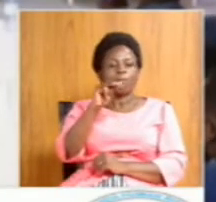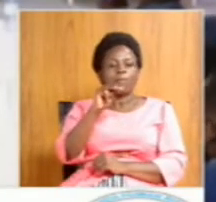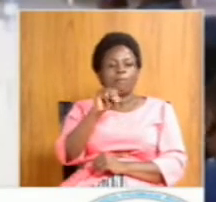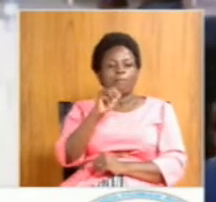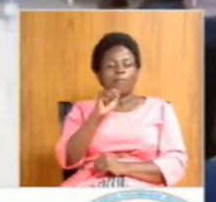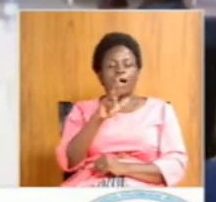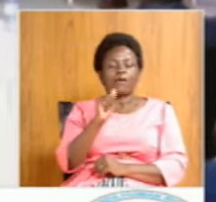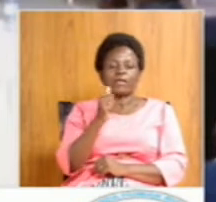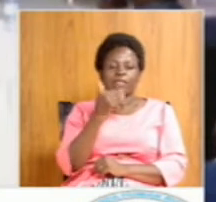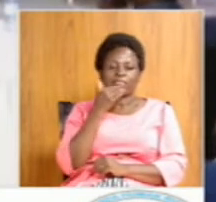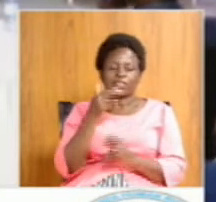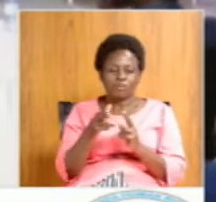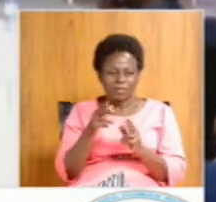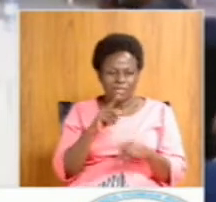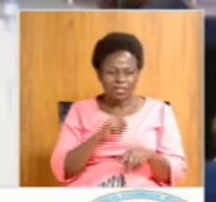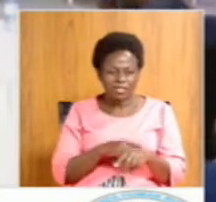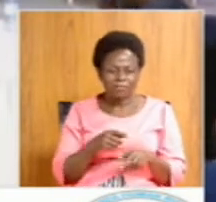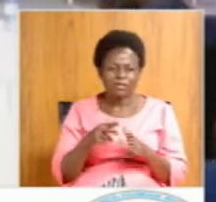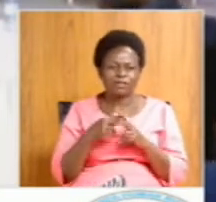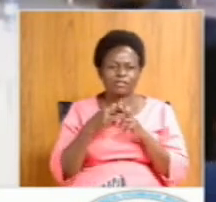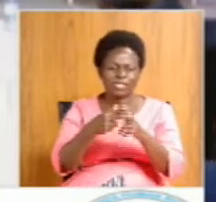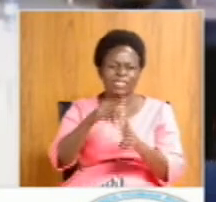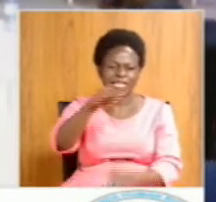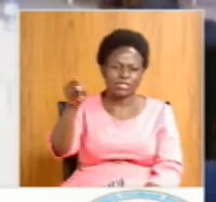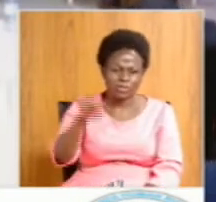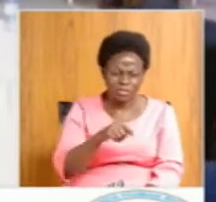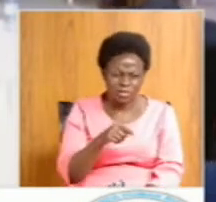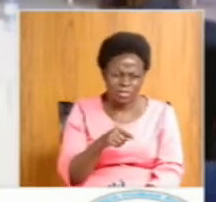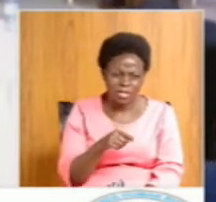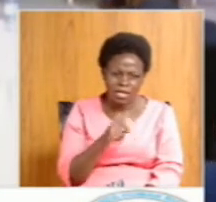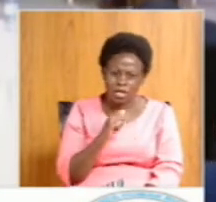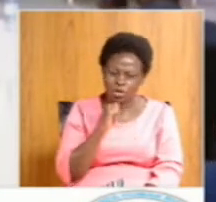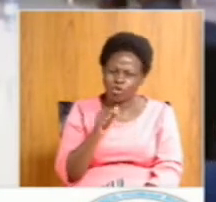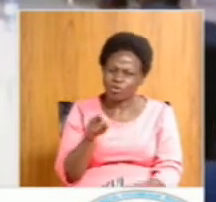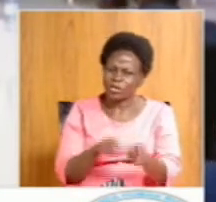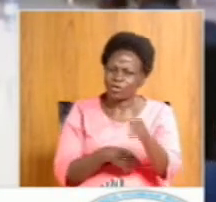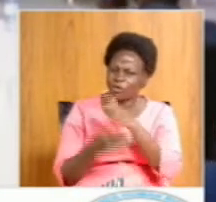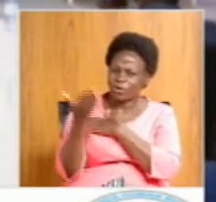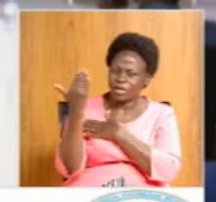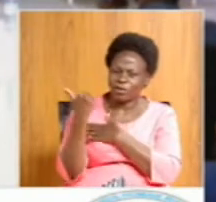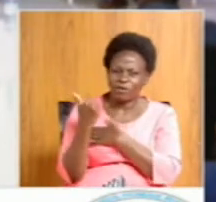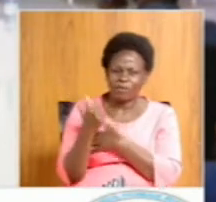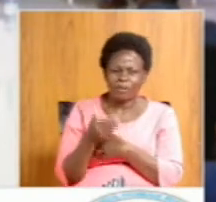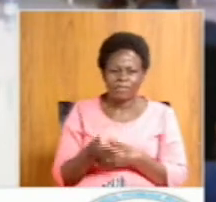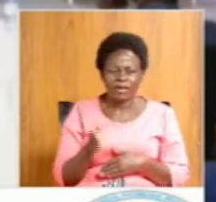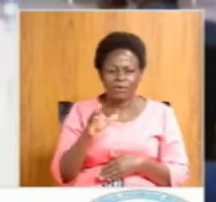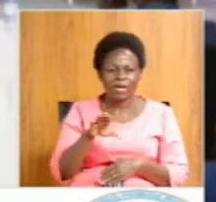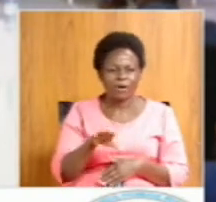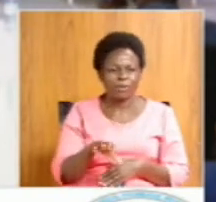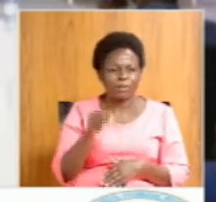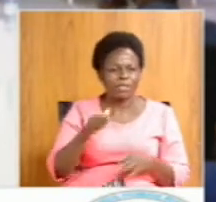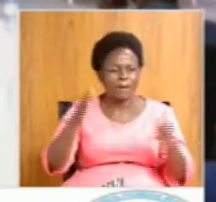so much yes there was a time when there was a debt cancellation not long ago but they were how we picked up